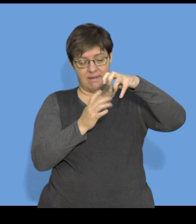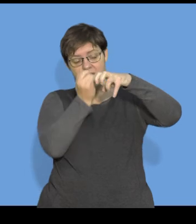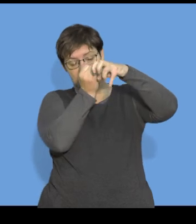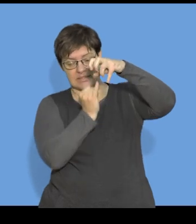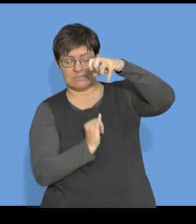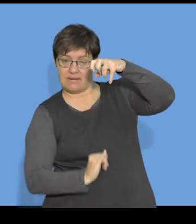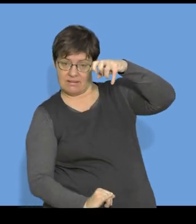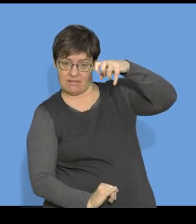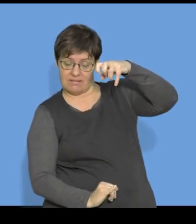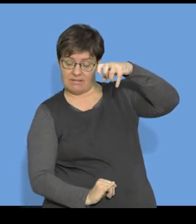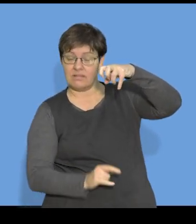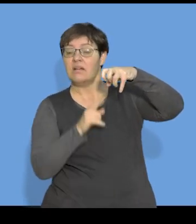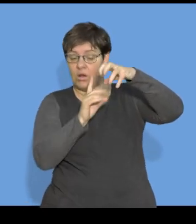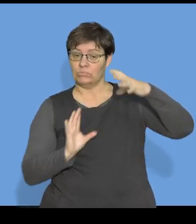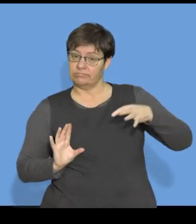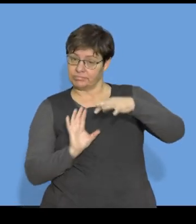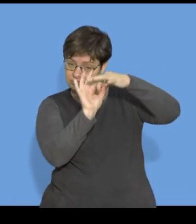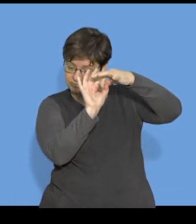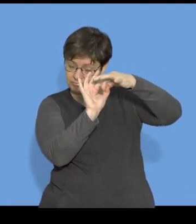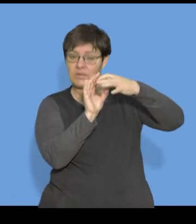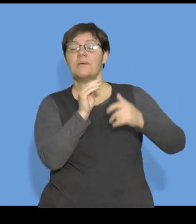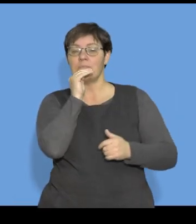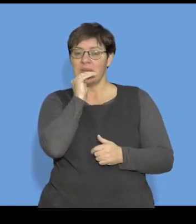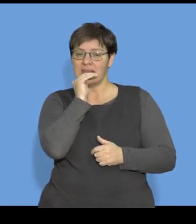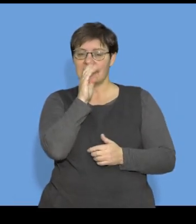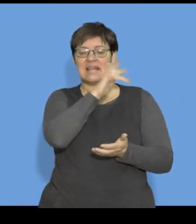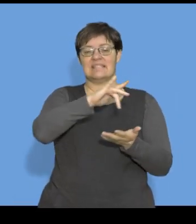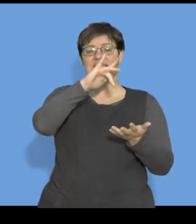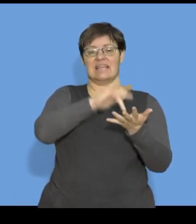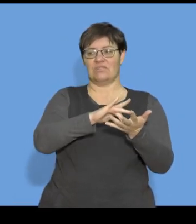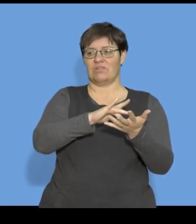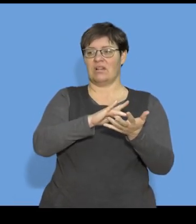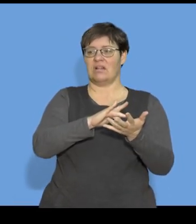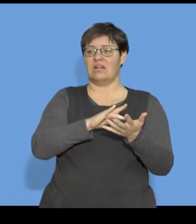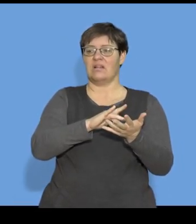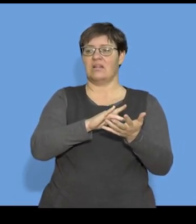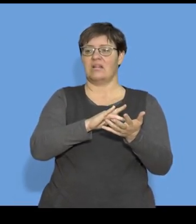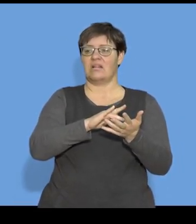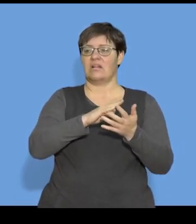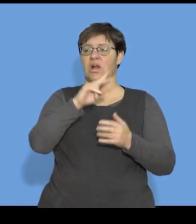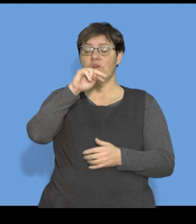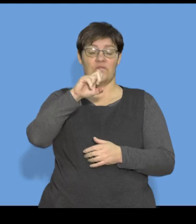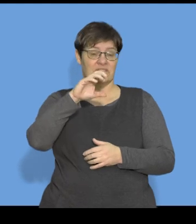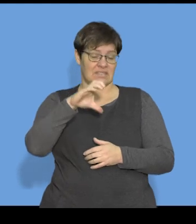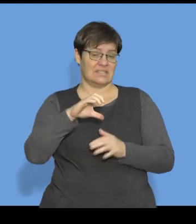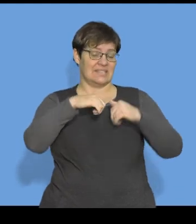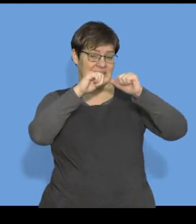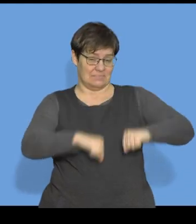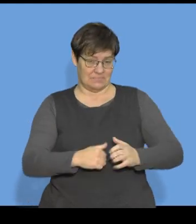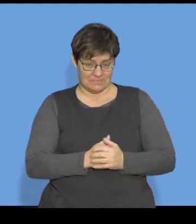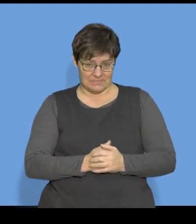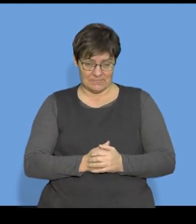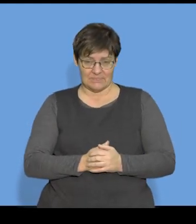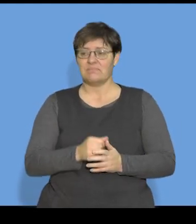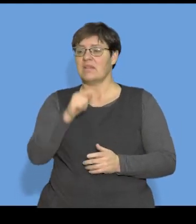spinal cord. Together, they form what we call central nervous system. And then we've got the word that we're going to